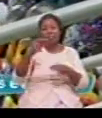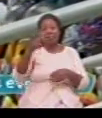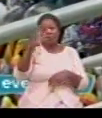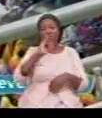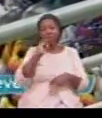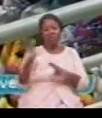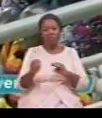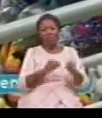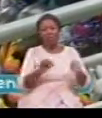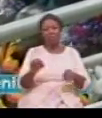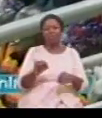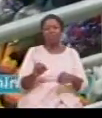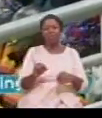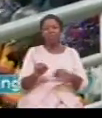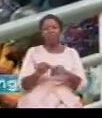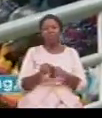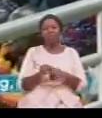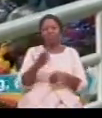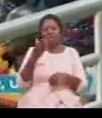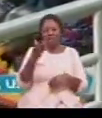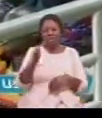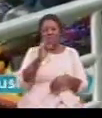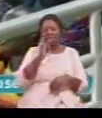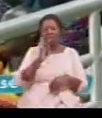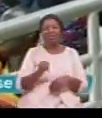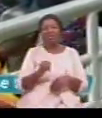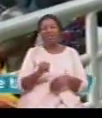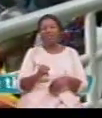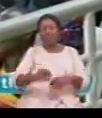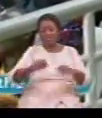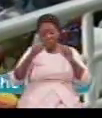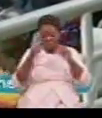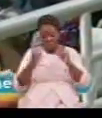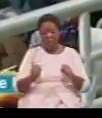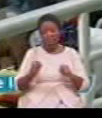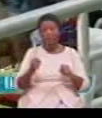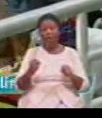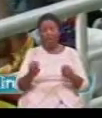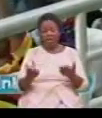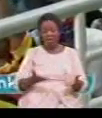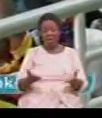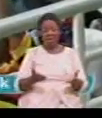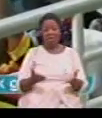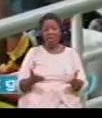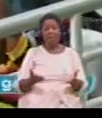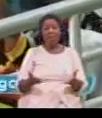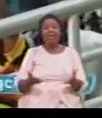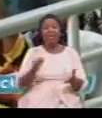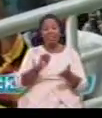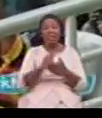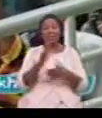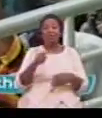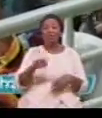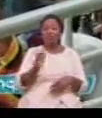is moving. There is current power in the socket, but you must plug